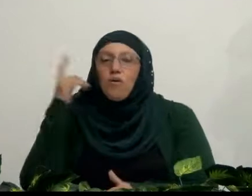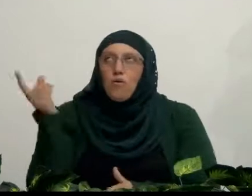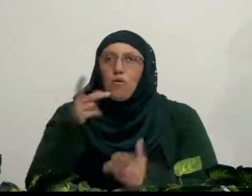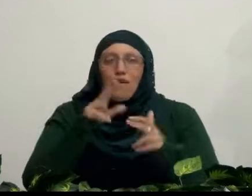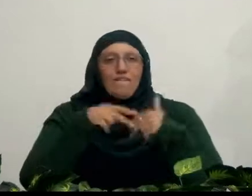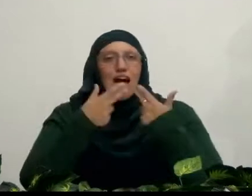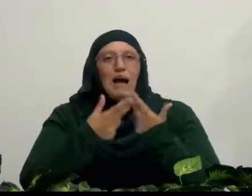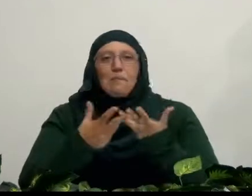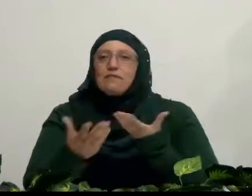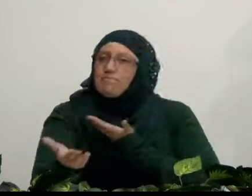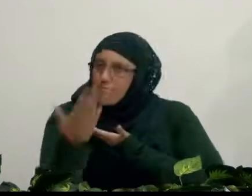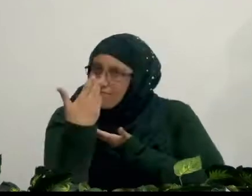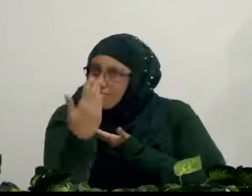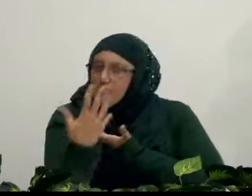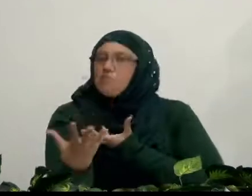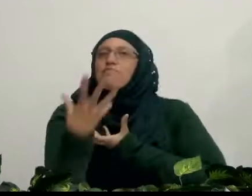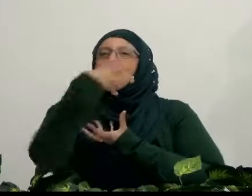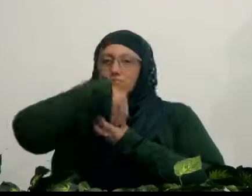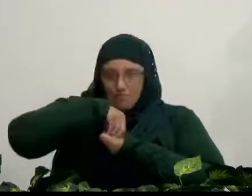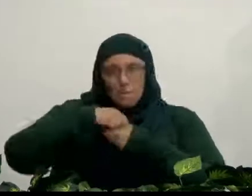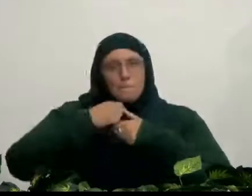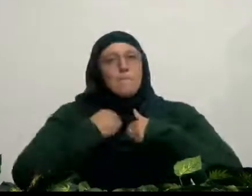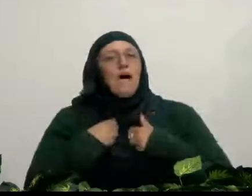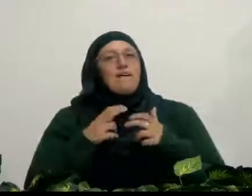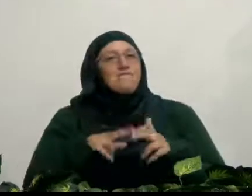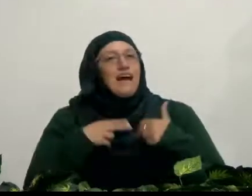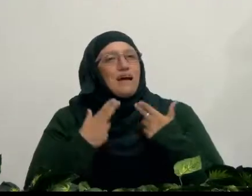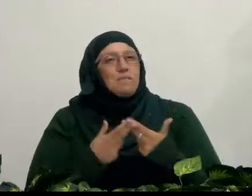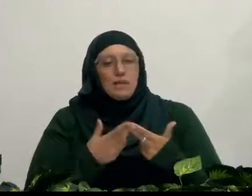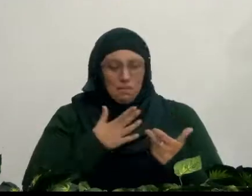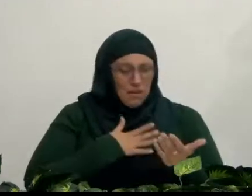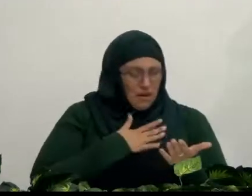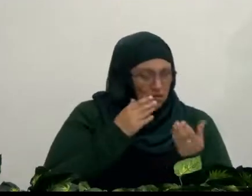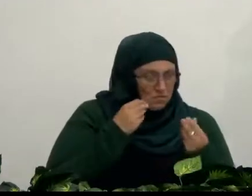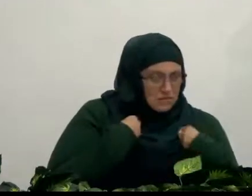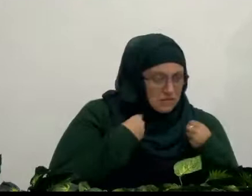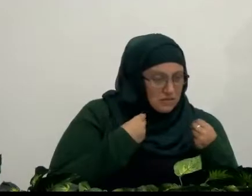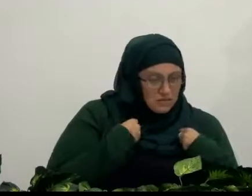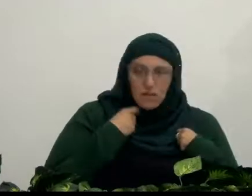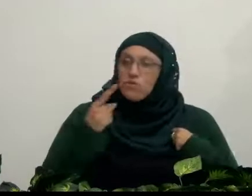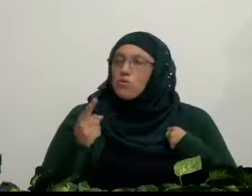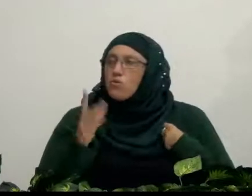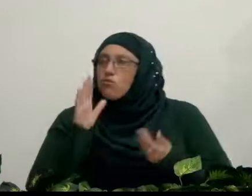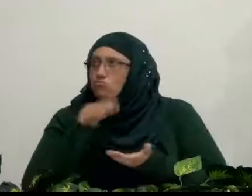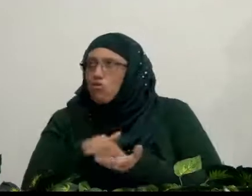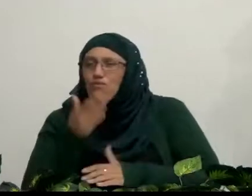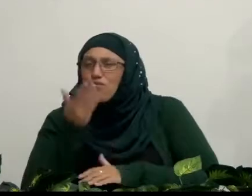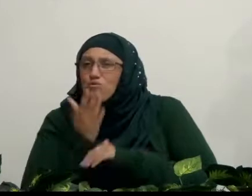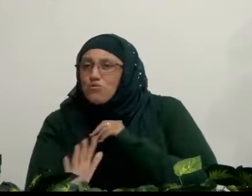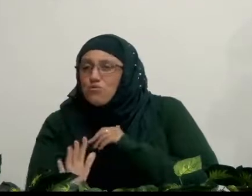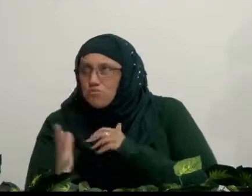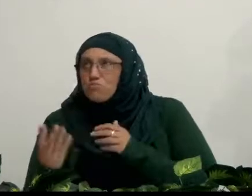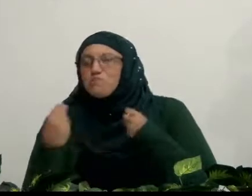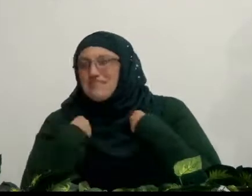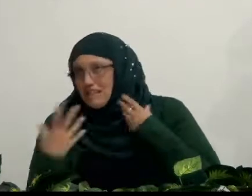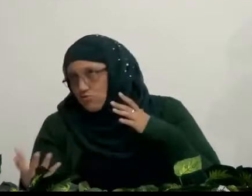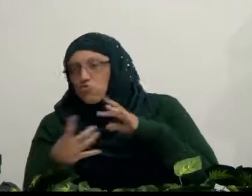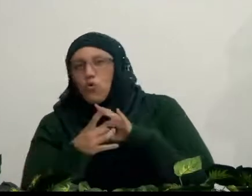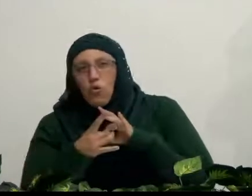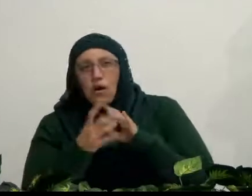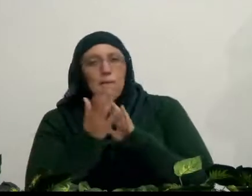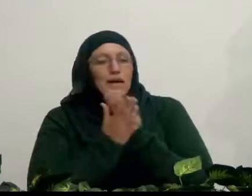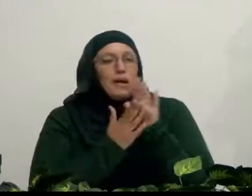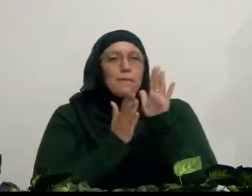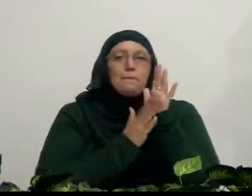family. Let every person share his business with every migrant. And as such, Muhajirin and Ansar